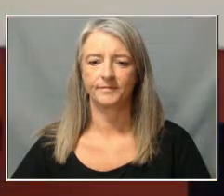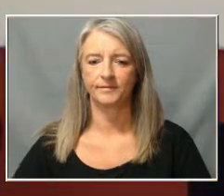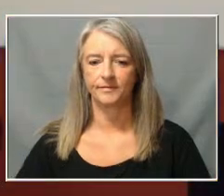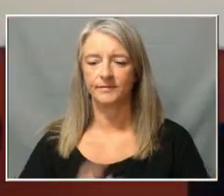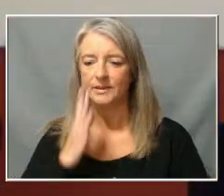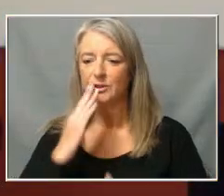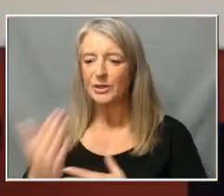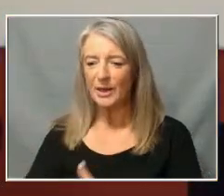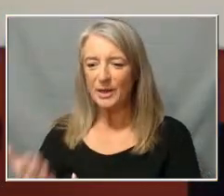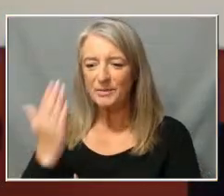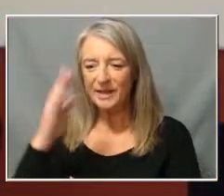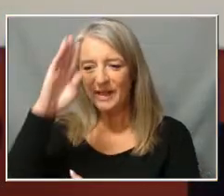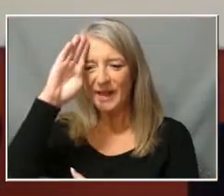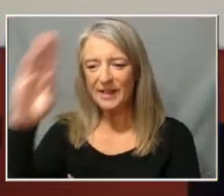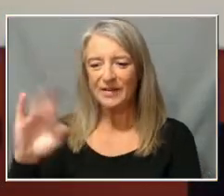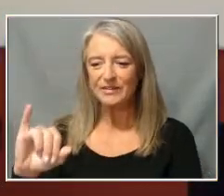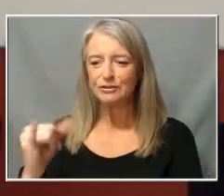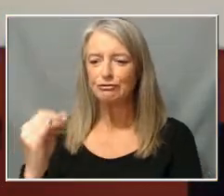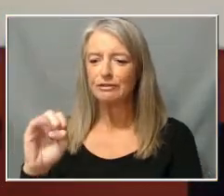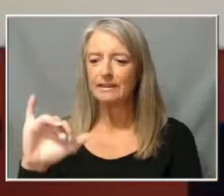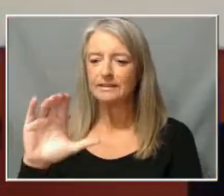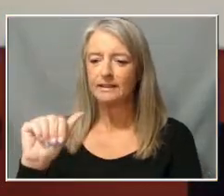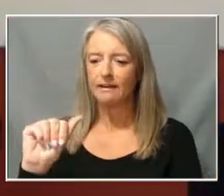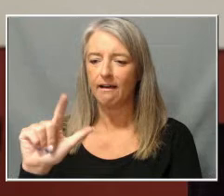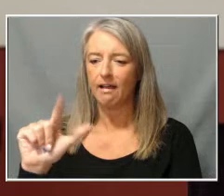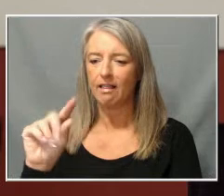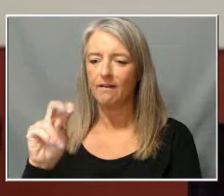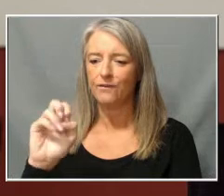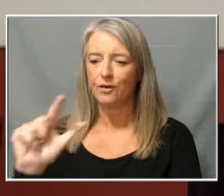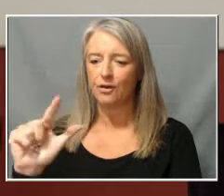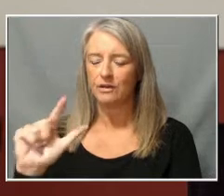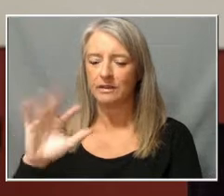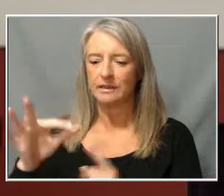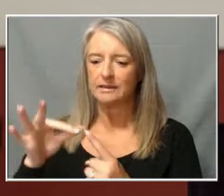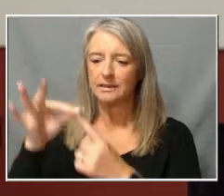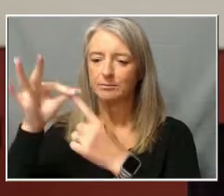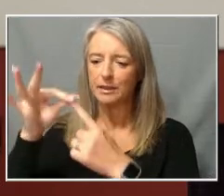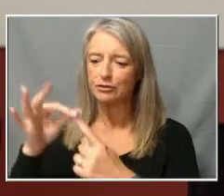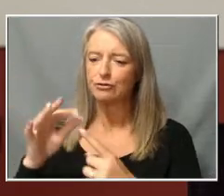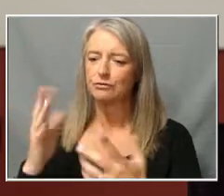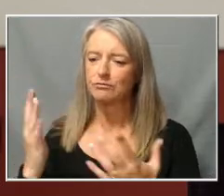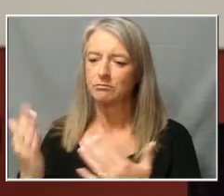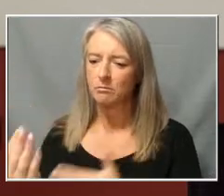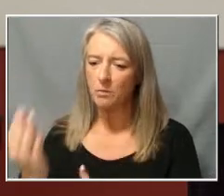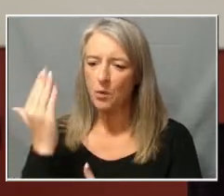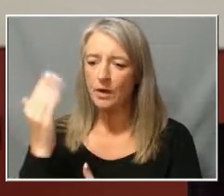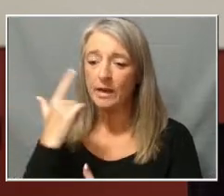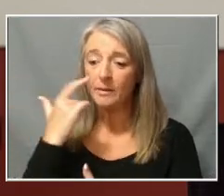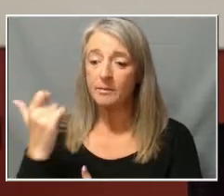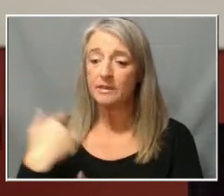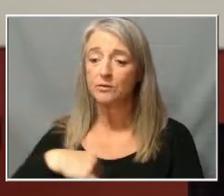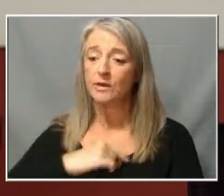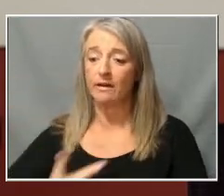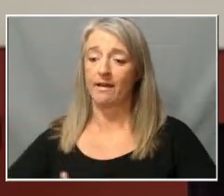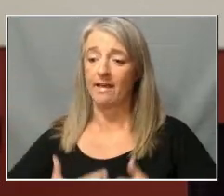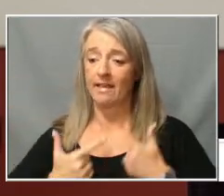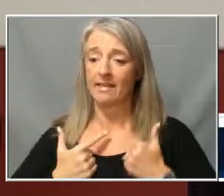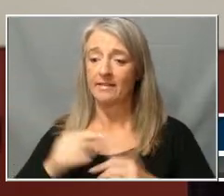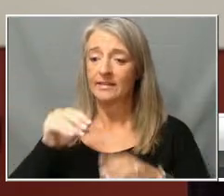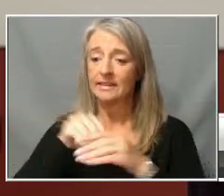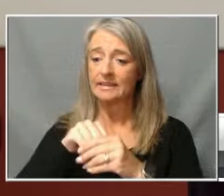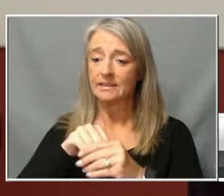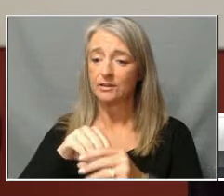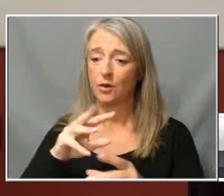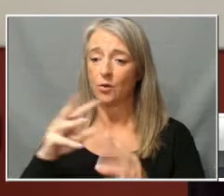Good morning. I am Jessica Lovell, and welcome to a very special edition of the Morning Medical Update, because we are live here inside the World War